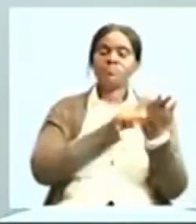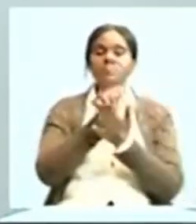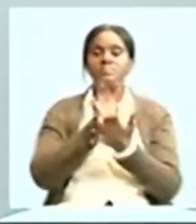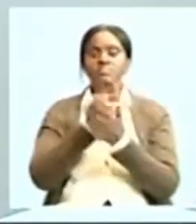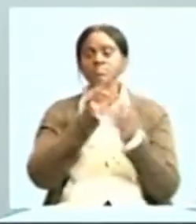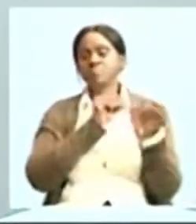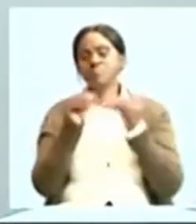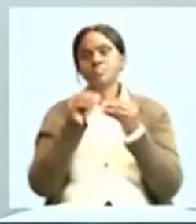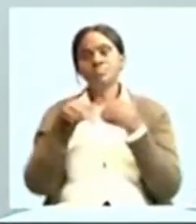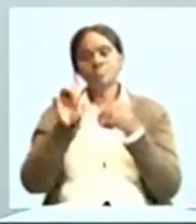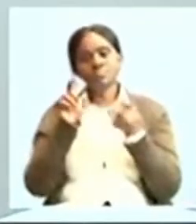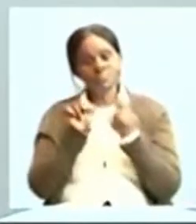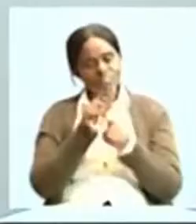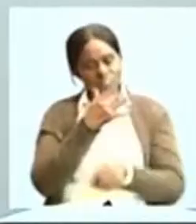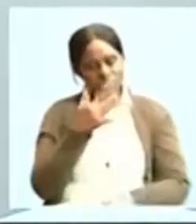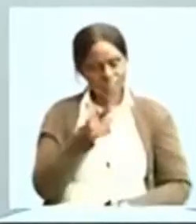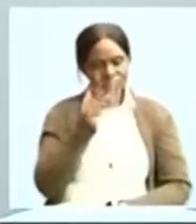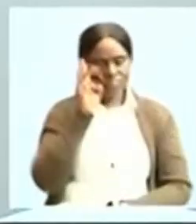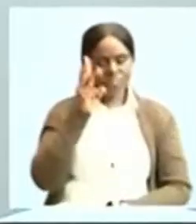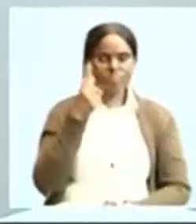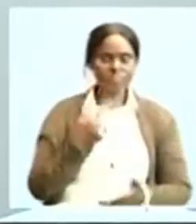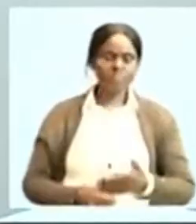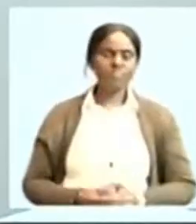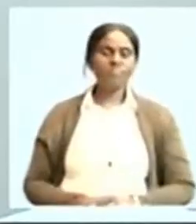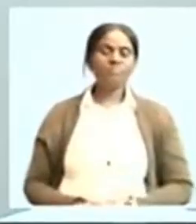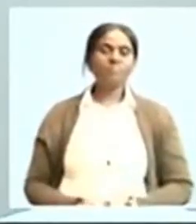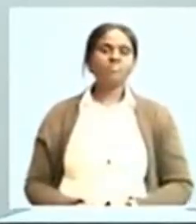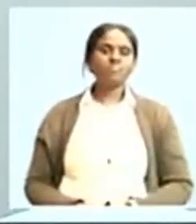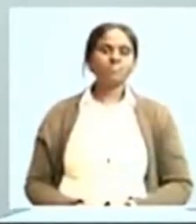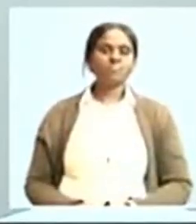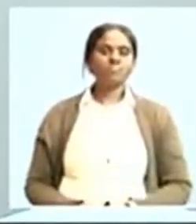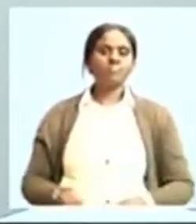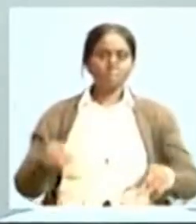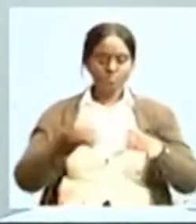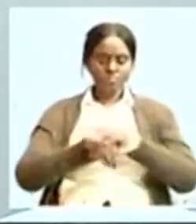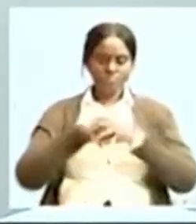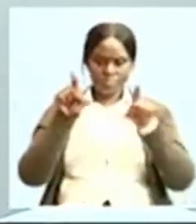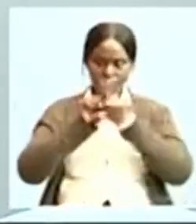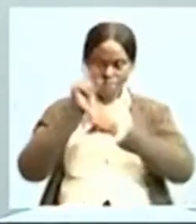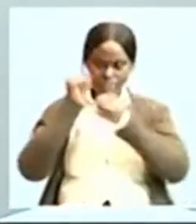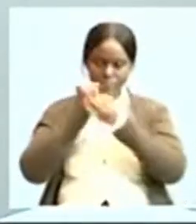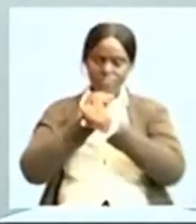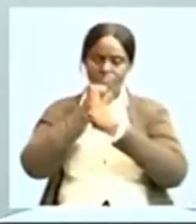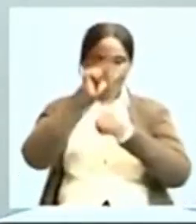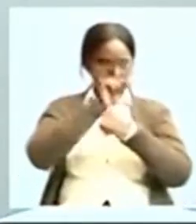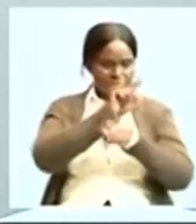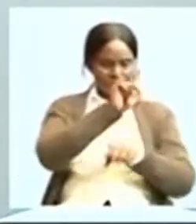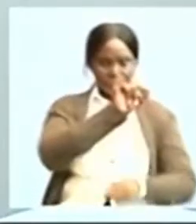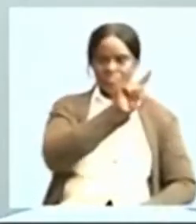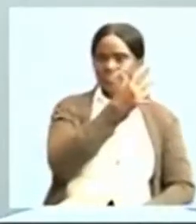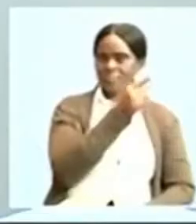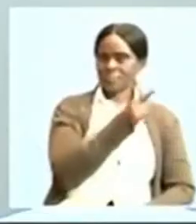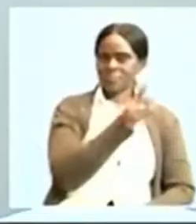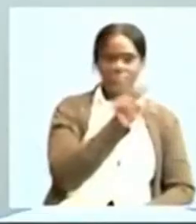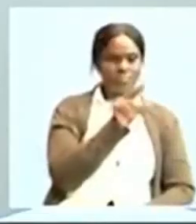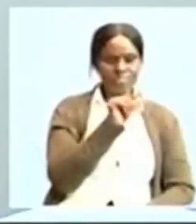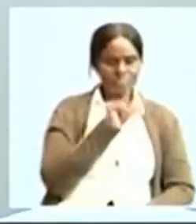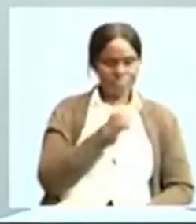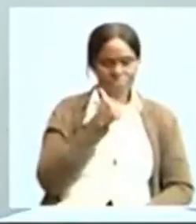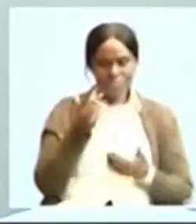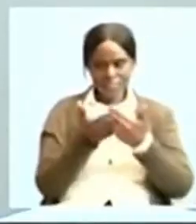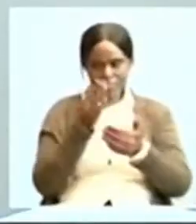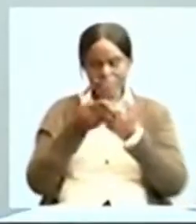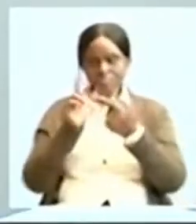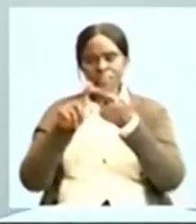You move on. A thing will be related to that year, not a project of 2023. We were treated